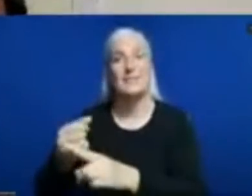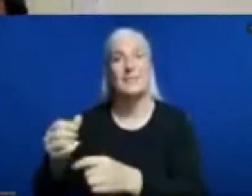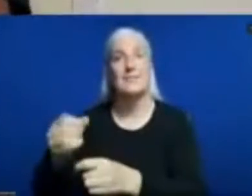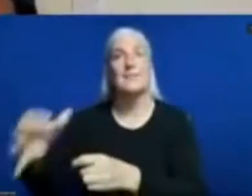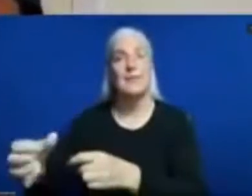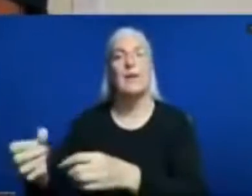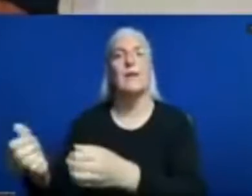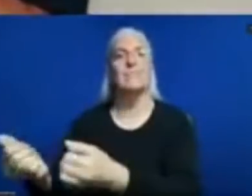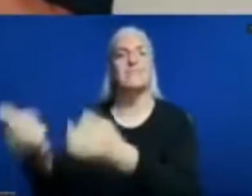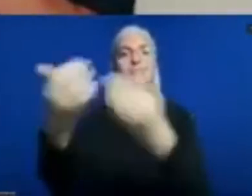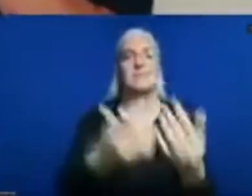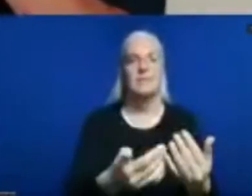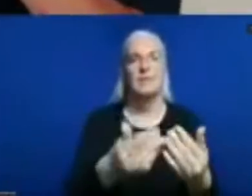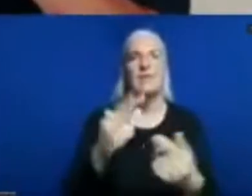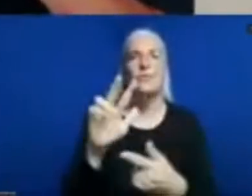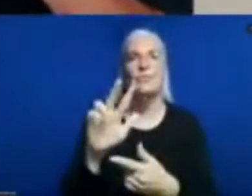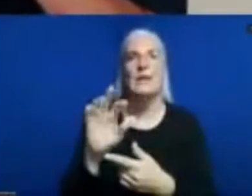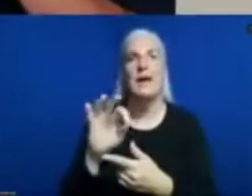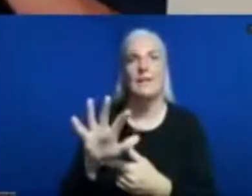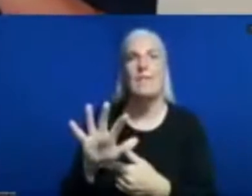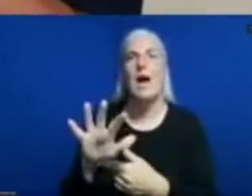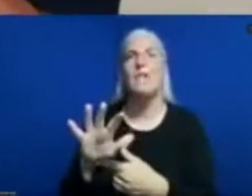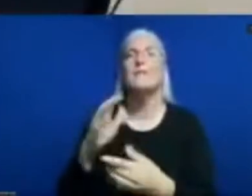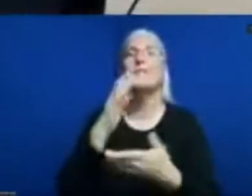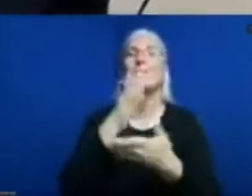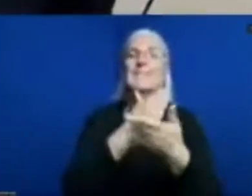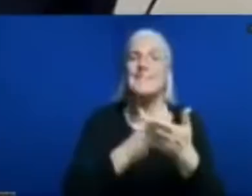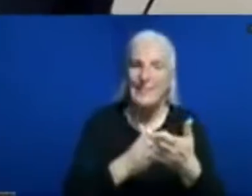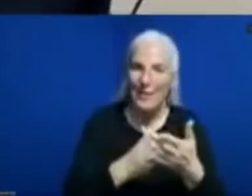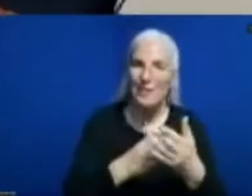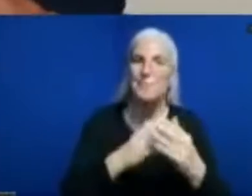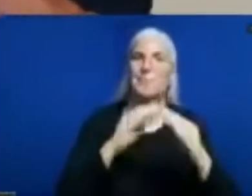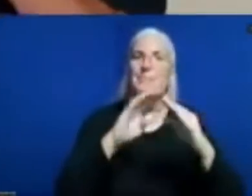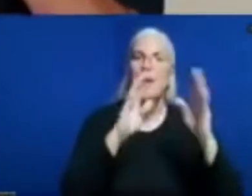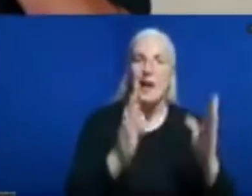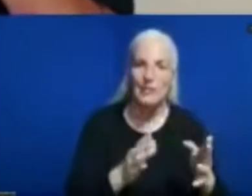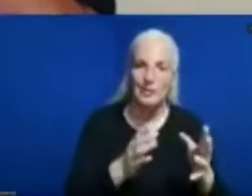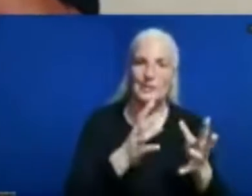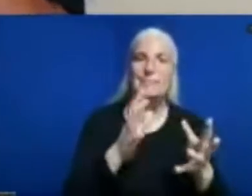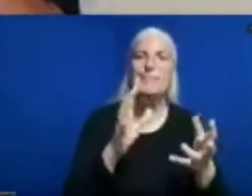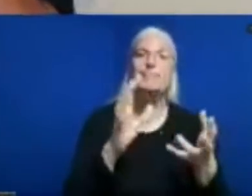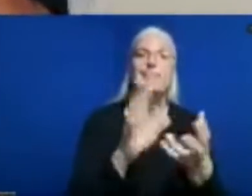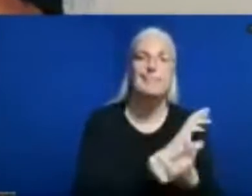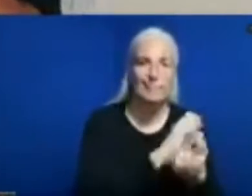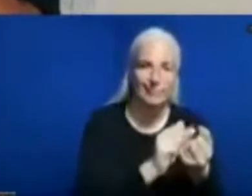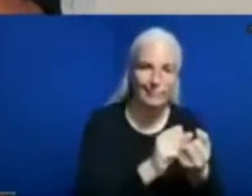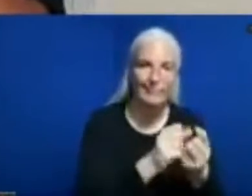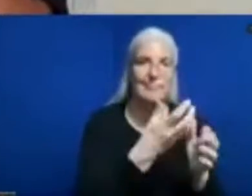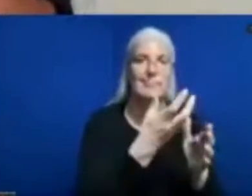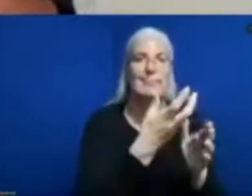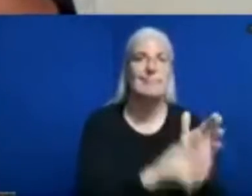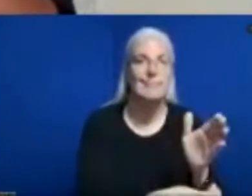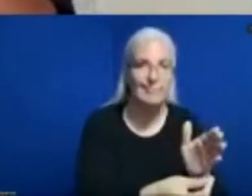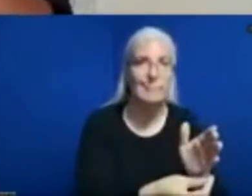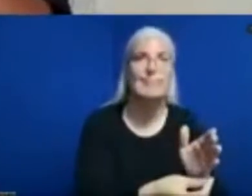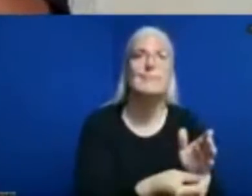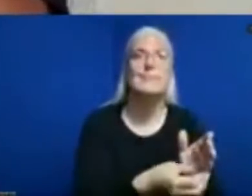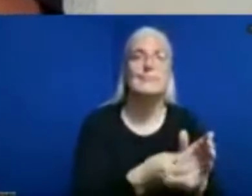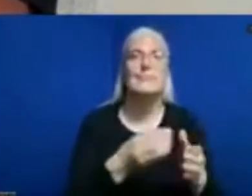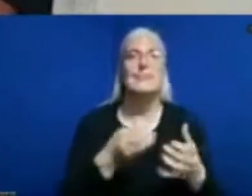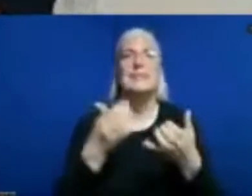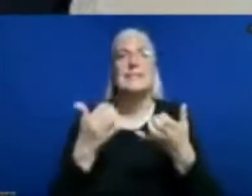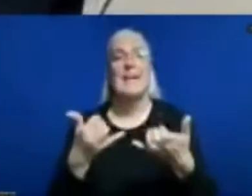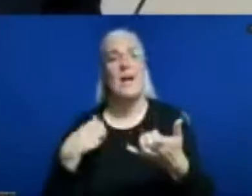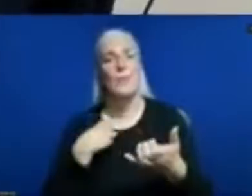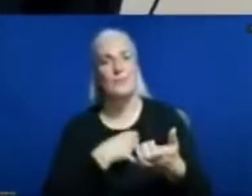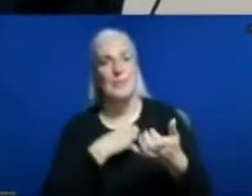loss of structures, a number of outbuildings and so forth. Our damage inspectors are evaluating that still as to how